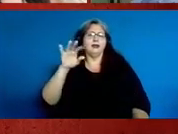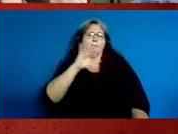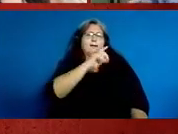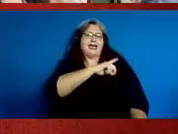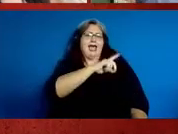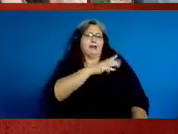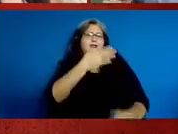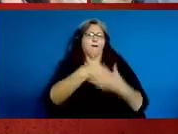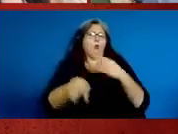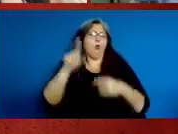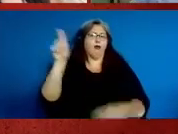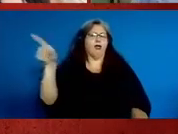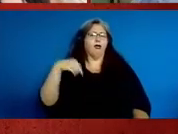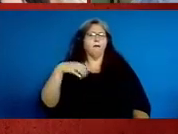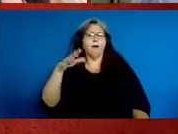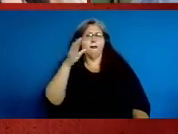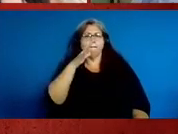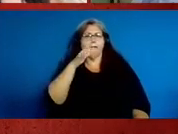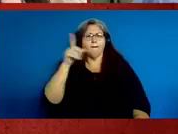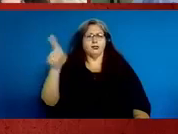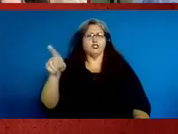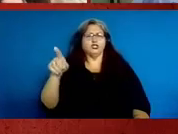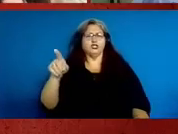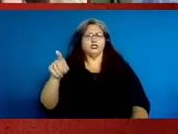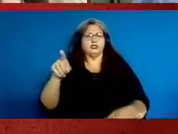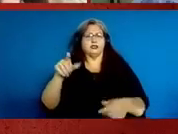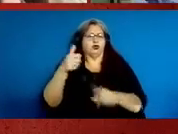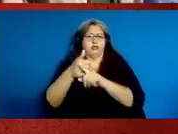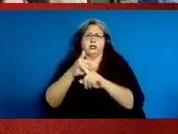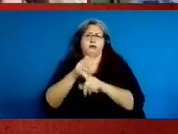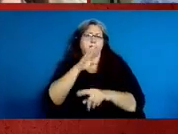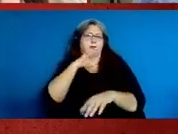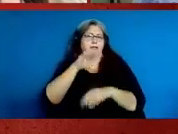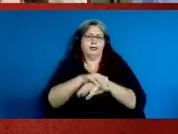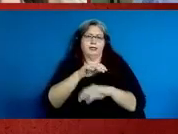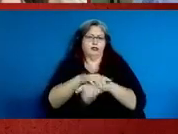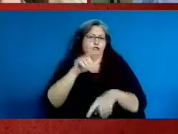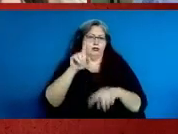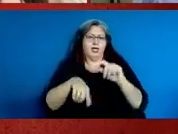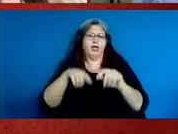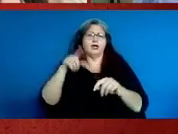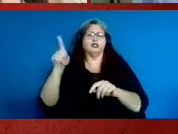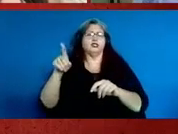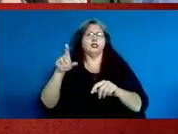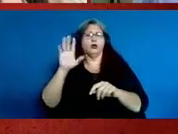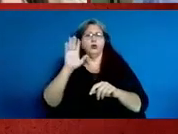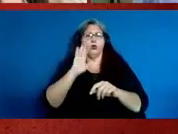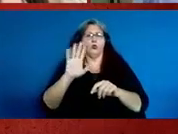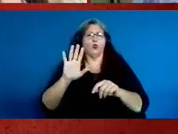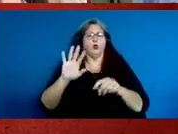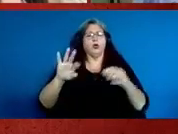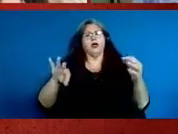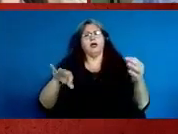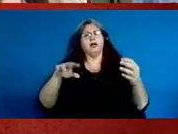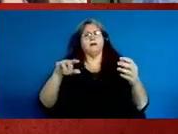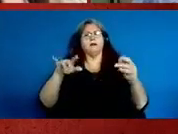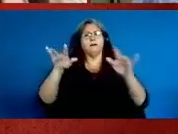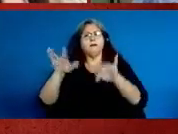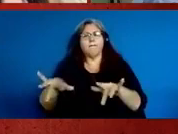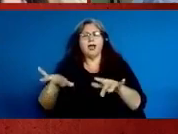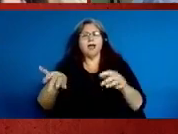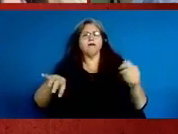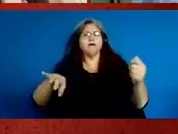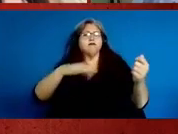mother would play, because she couldn't speak English, so she would play those operas and tell us